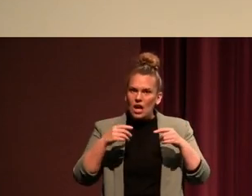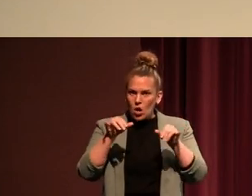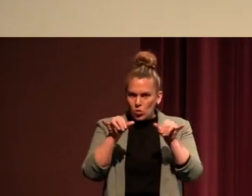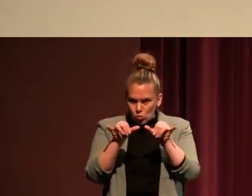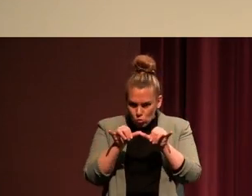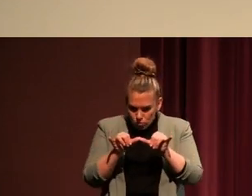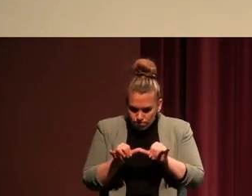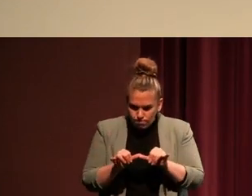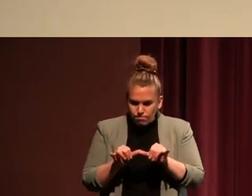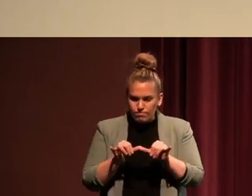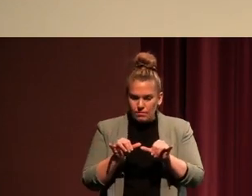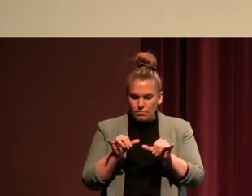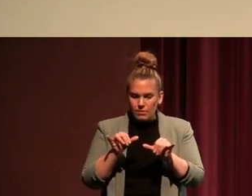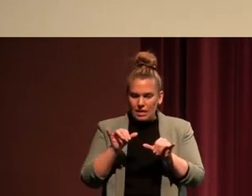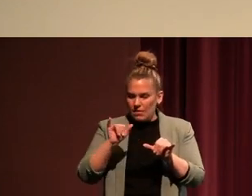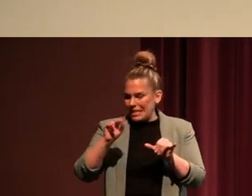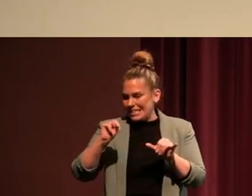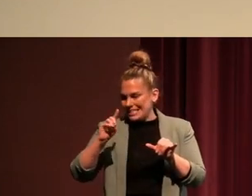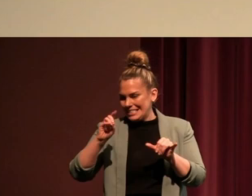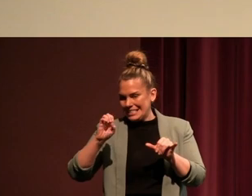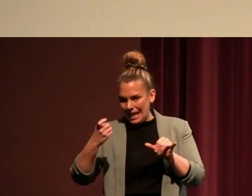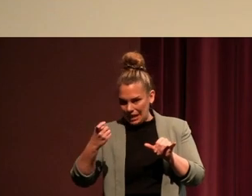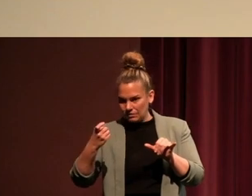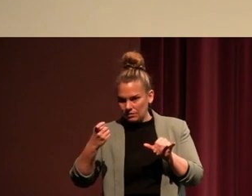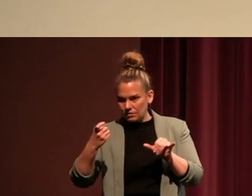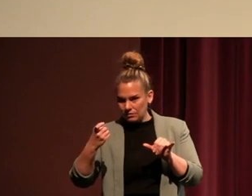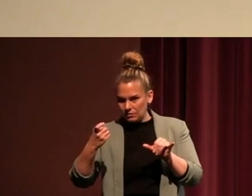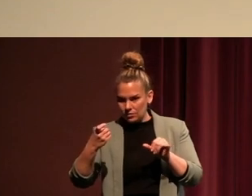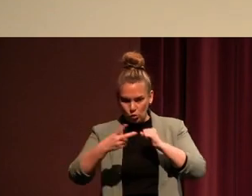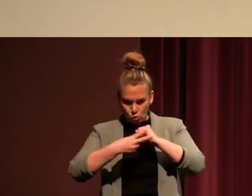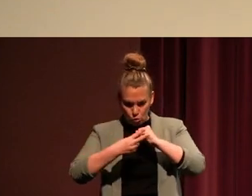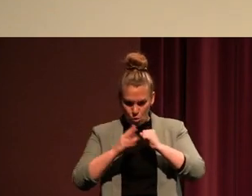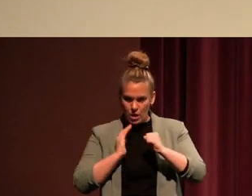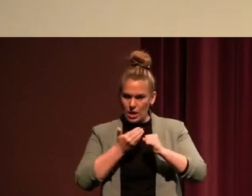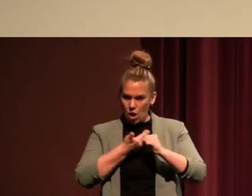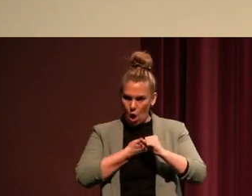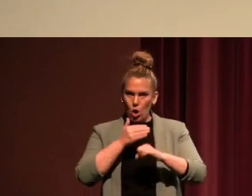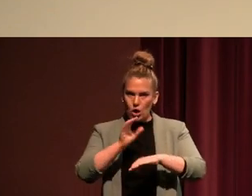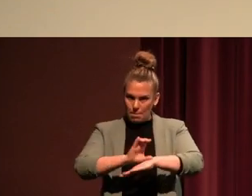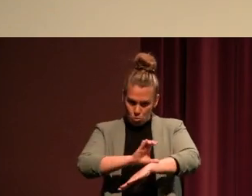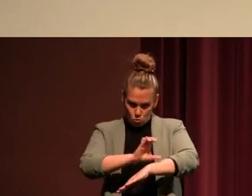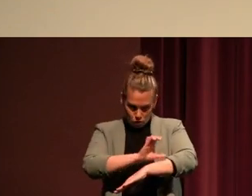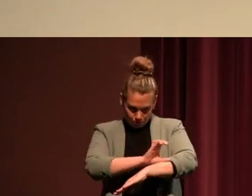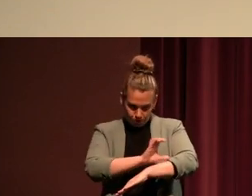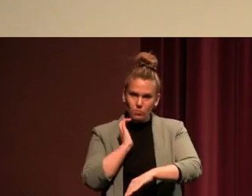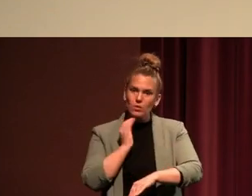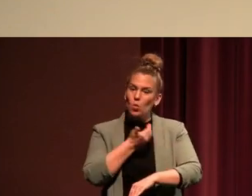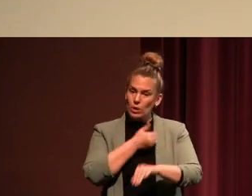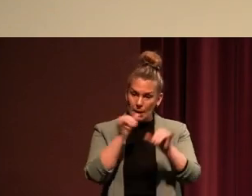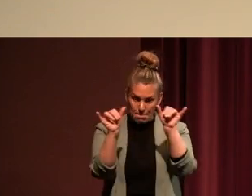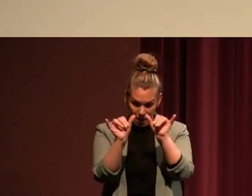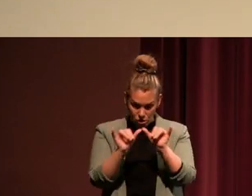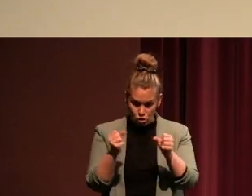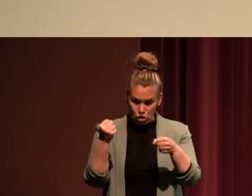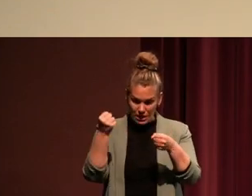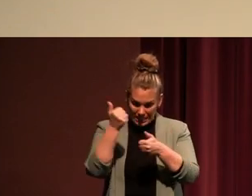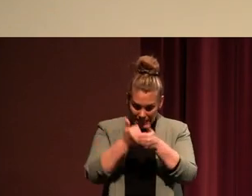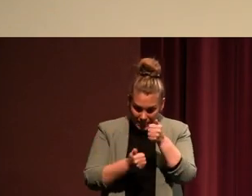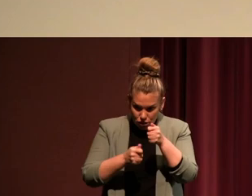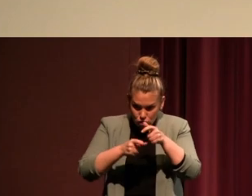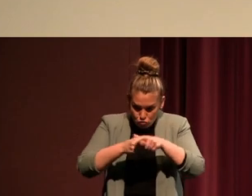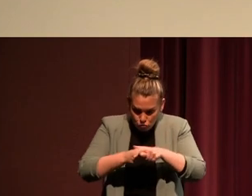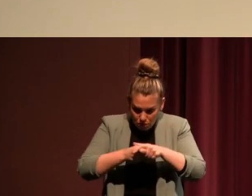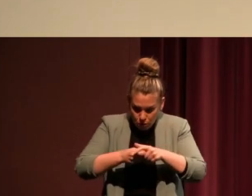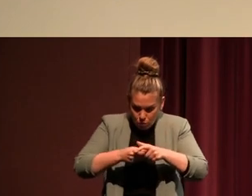width indexes. It's stored in our computer. We measure each tree ring to